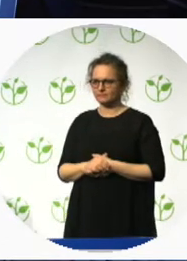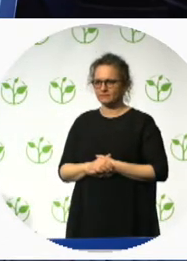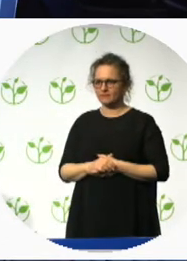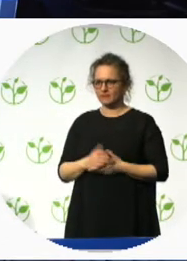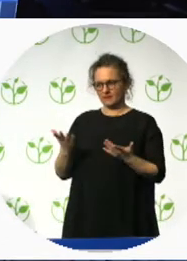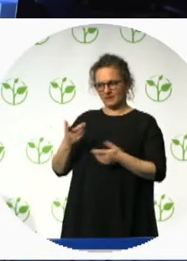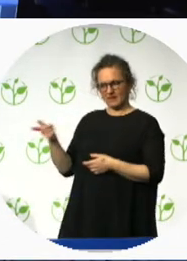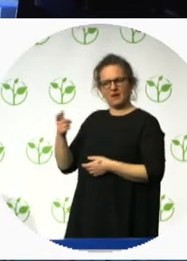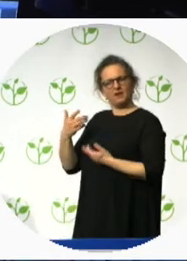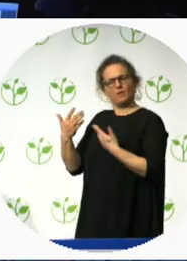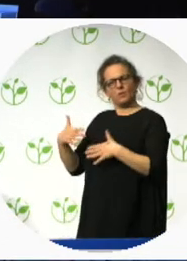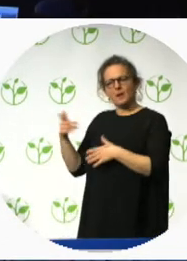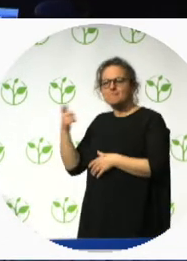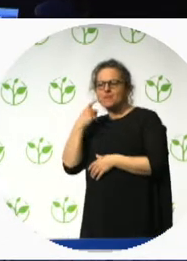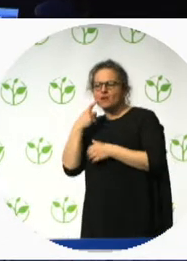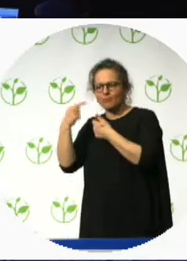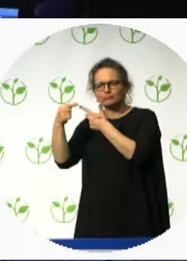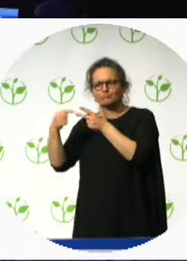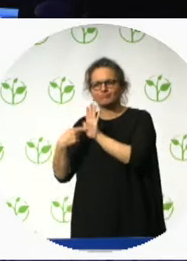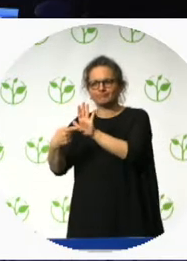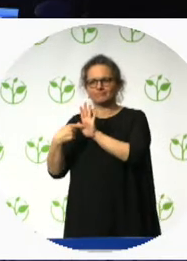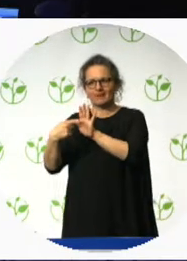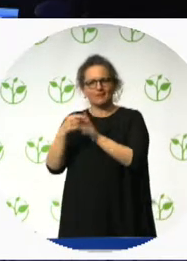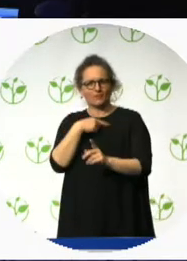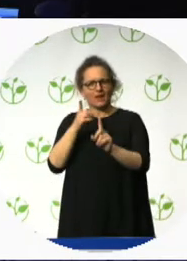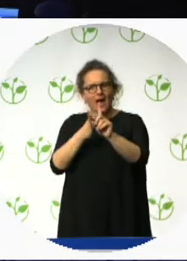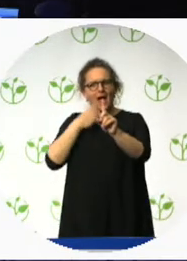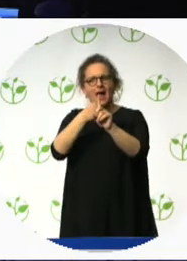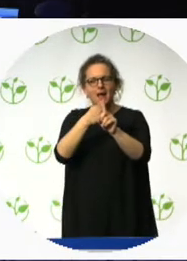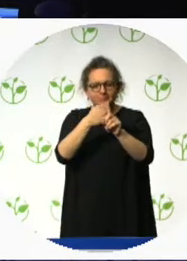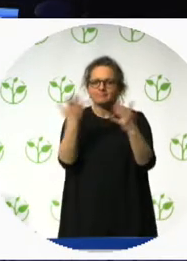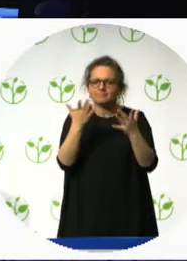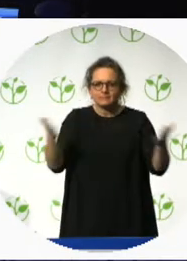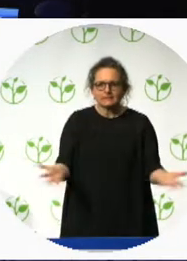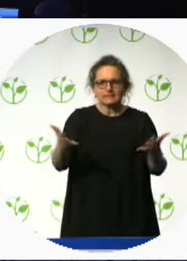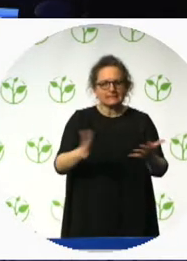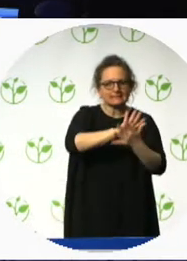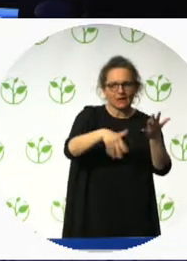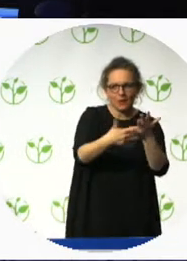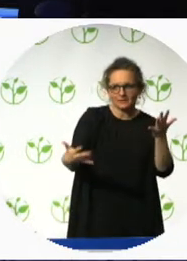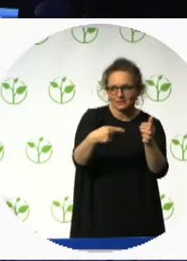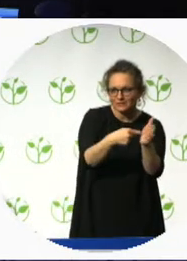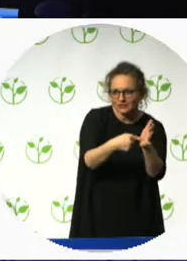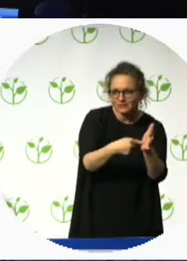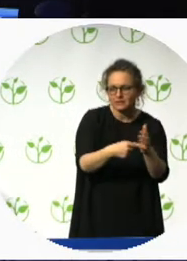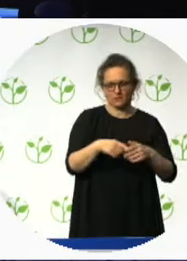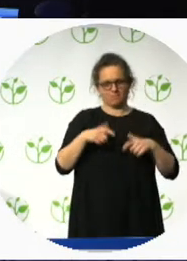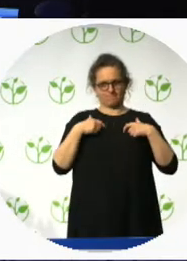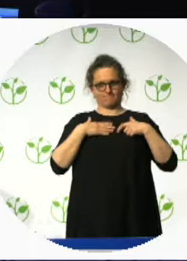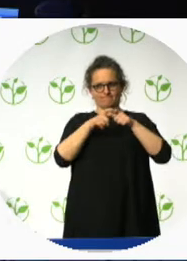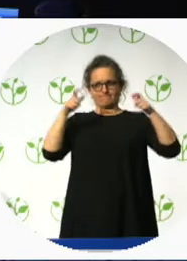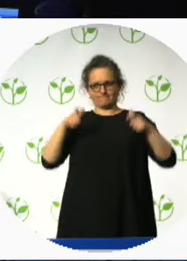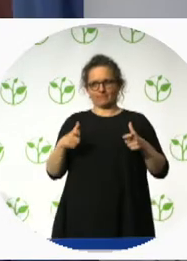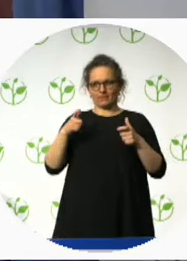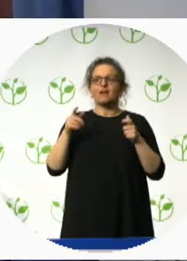As Monica has already said, we really want to bring sign language into society, but